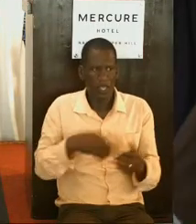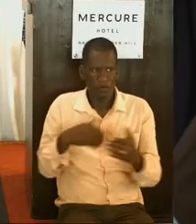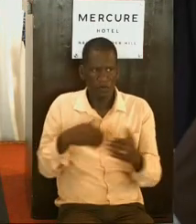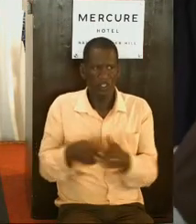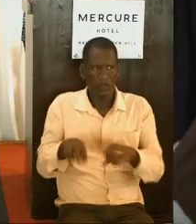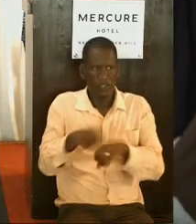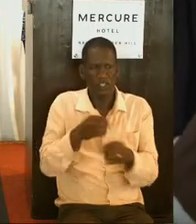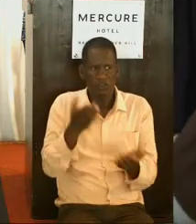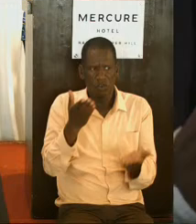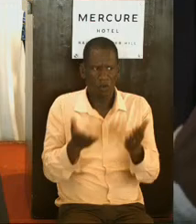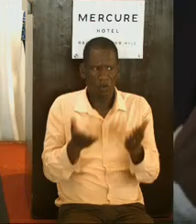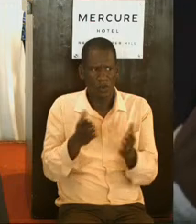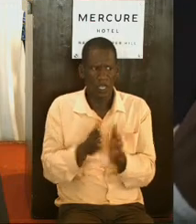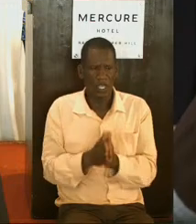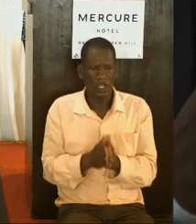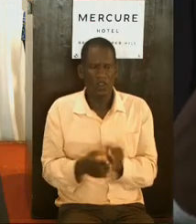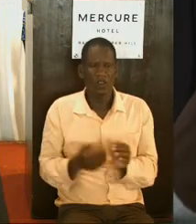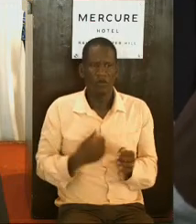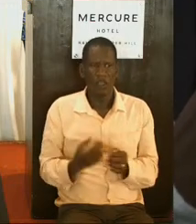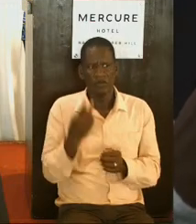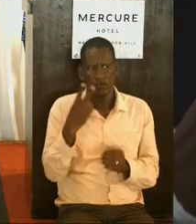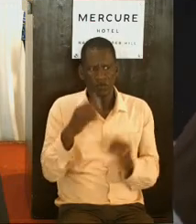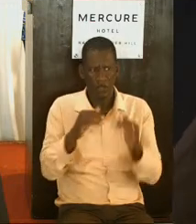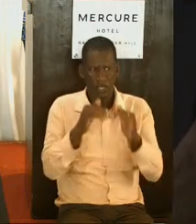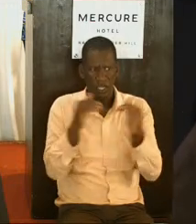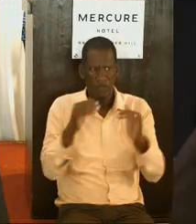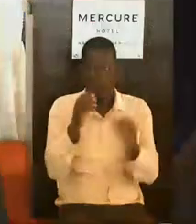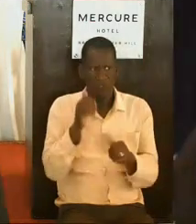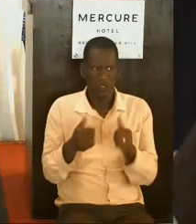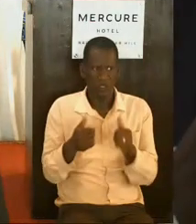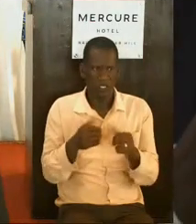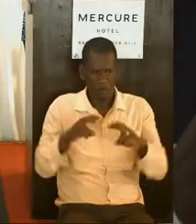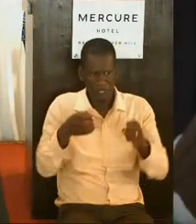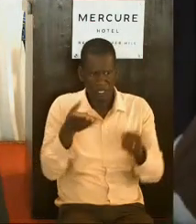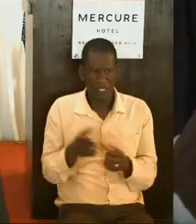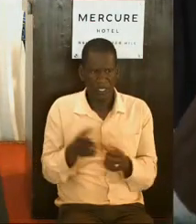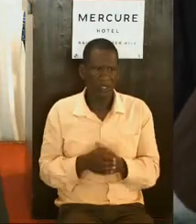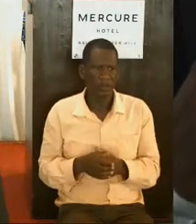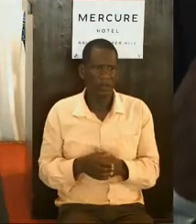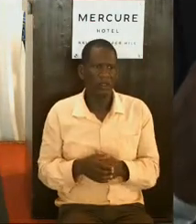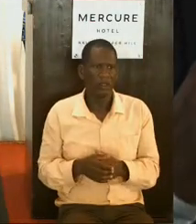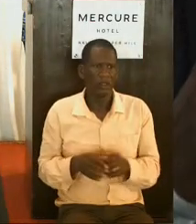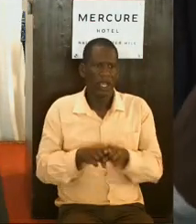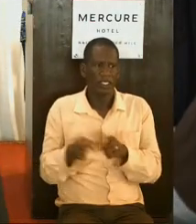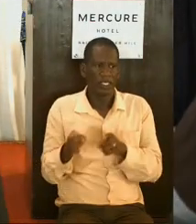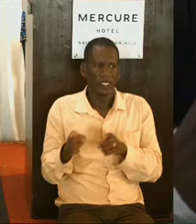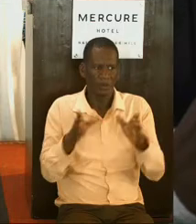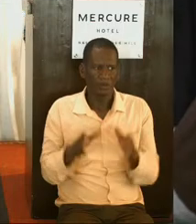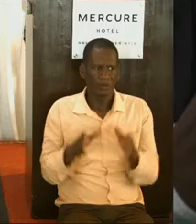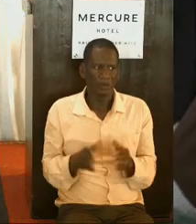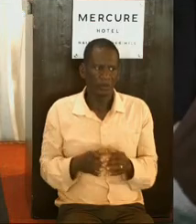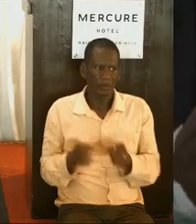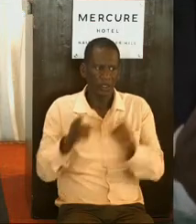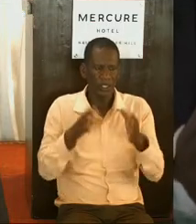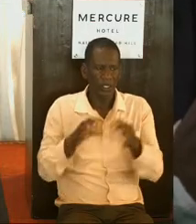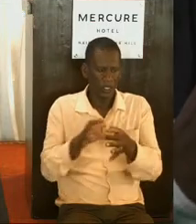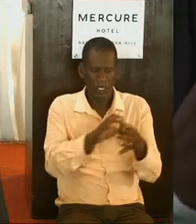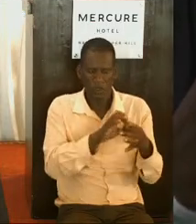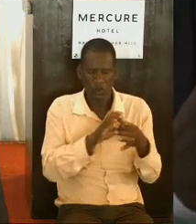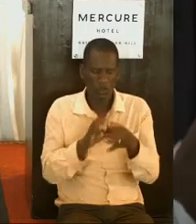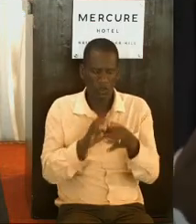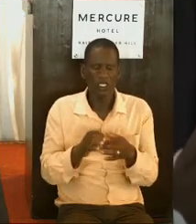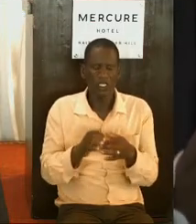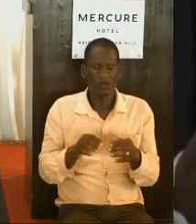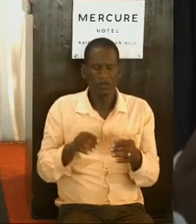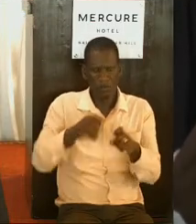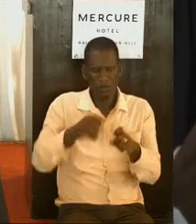national values and there are two levels at which I would look at this as the directorate that coordinates from government